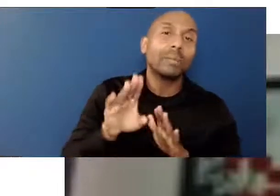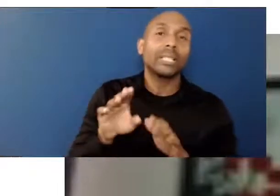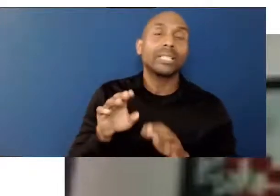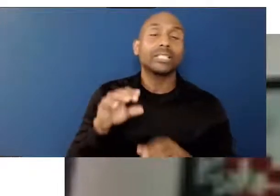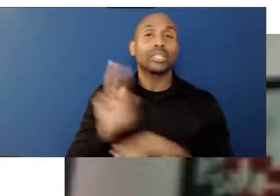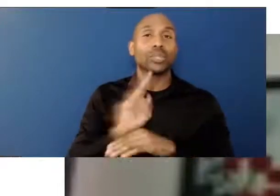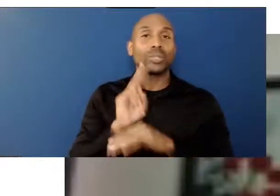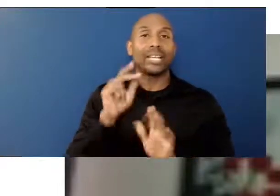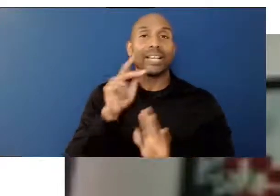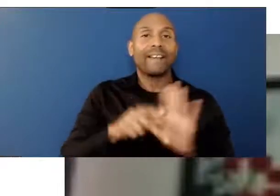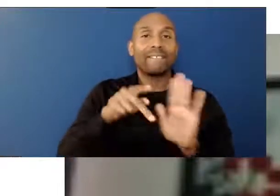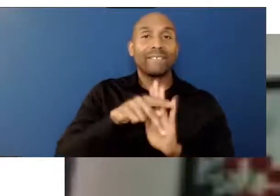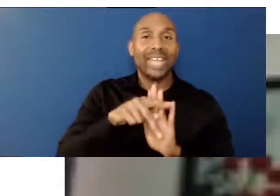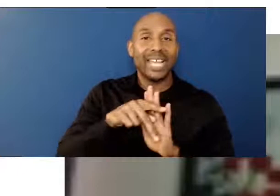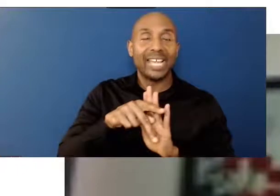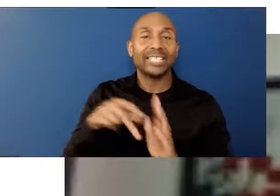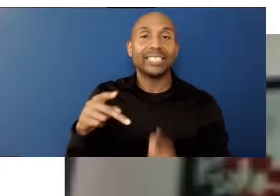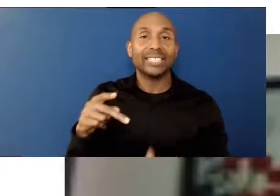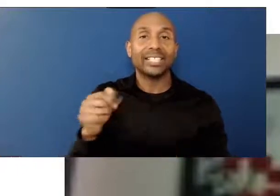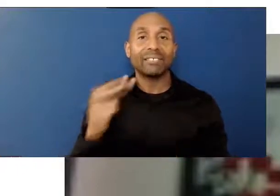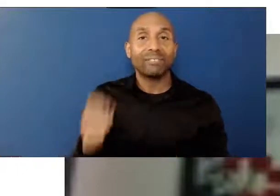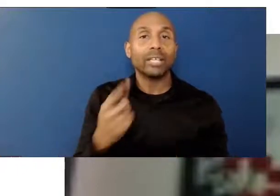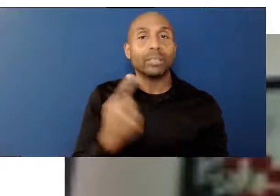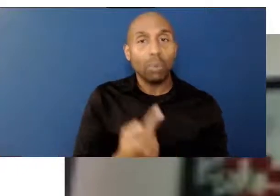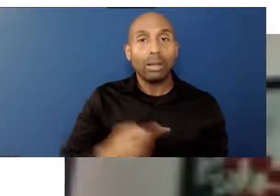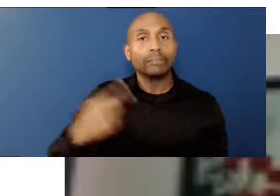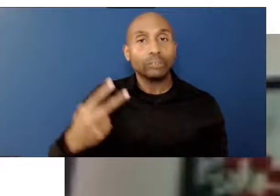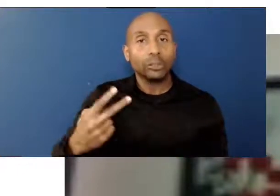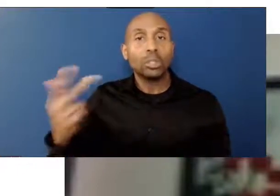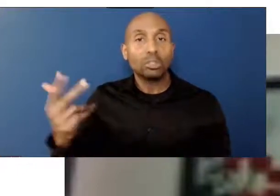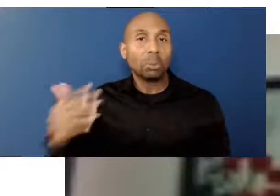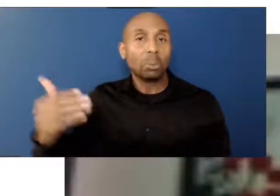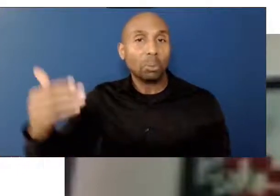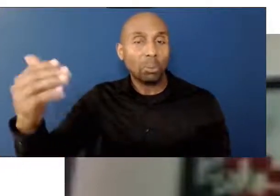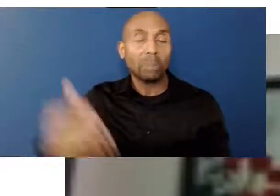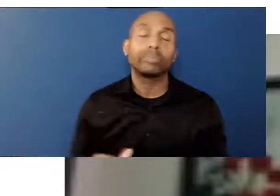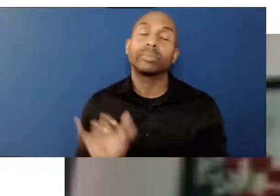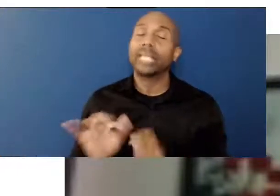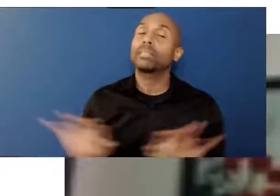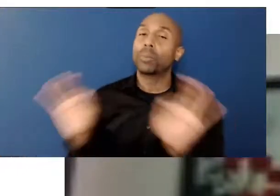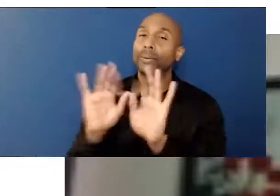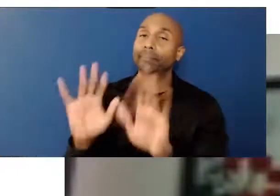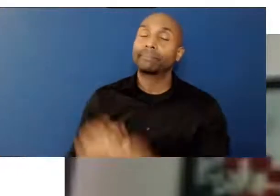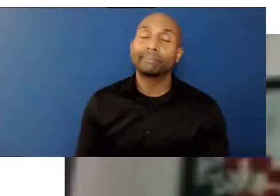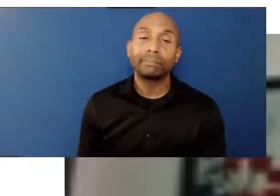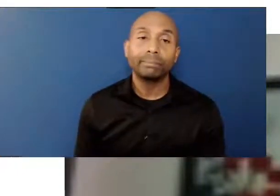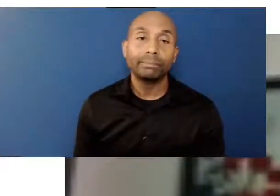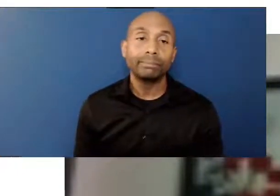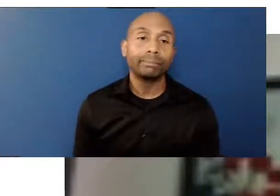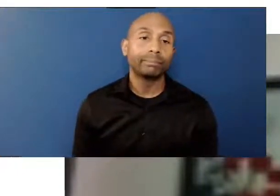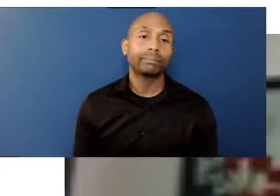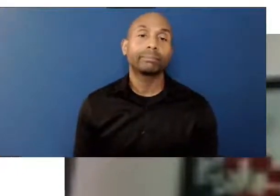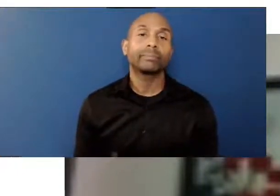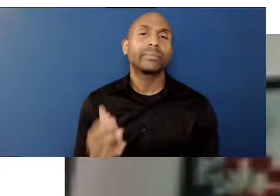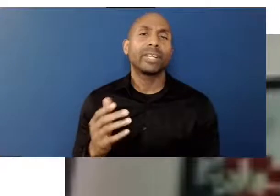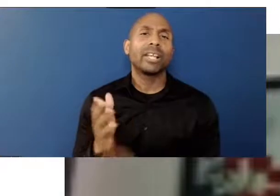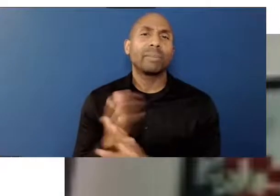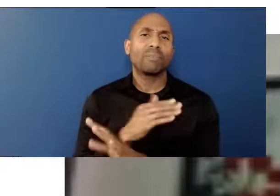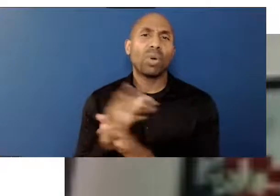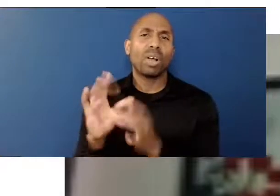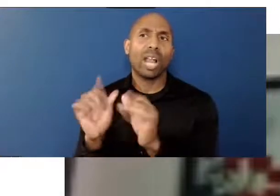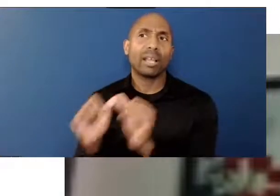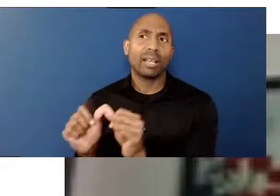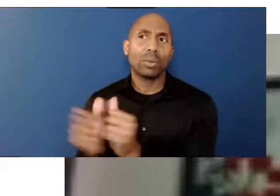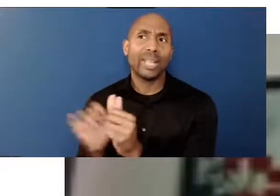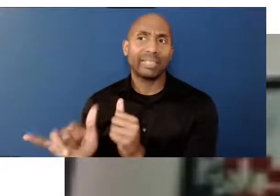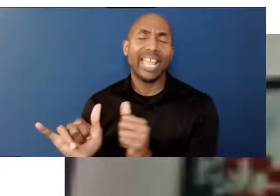assessments that will go forward to government. But before I finish off commenting on, I want to talk about the next 4 standards.